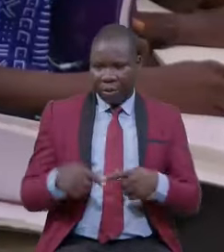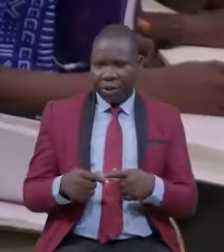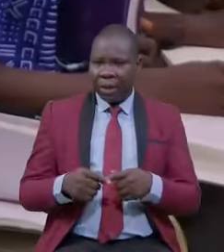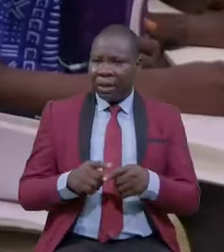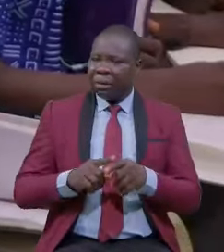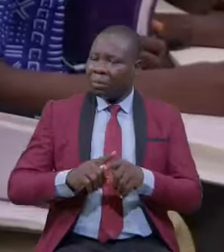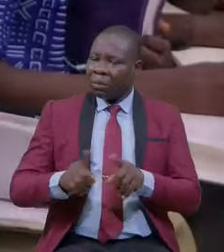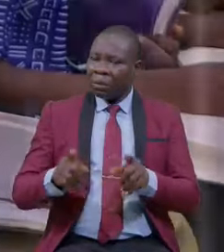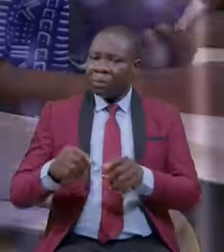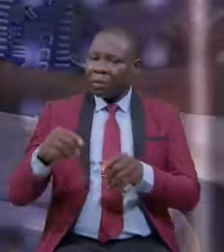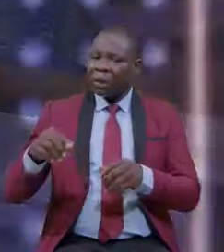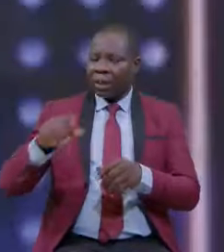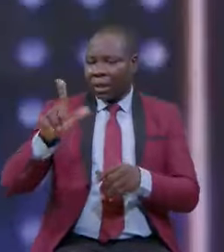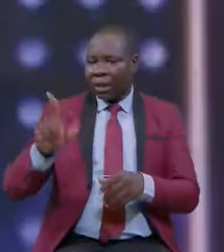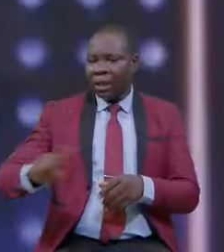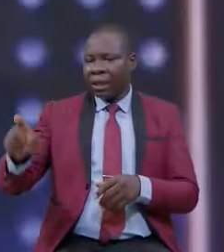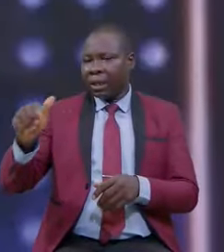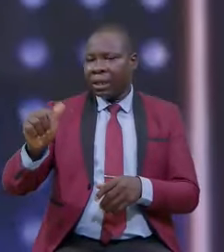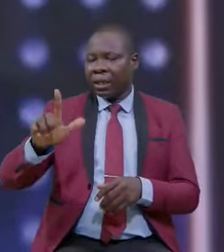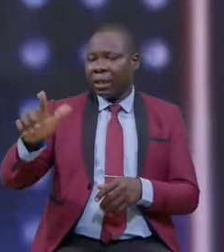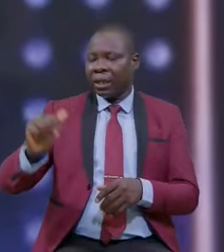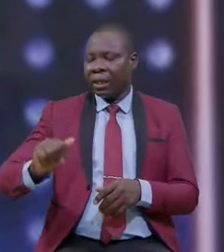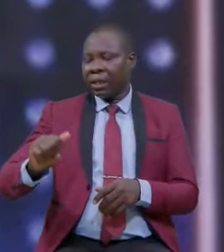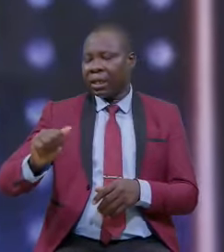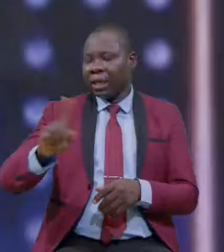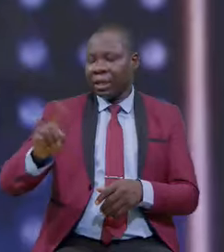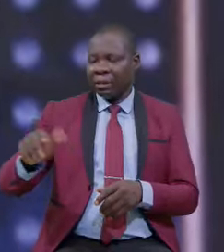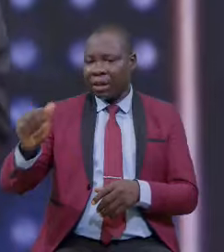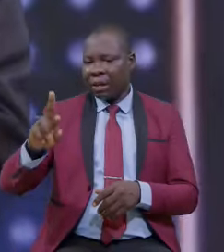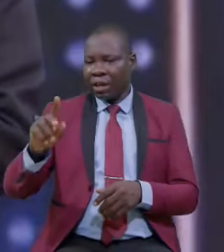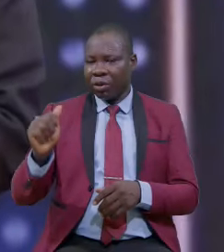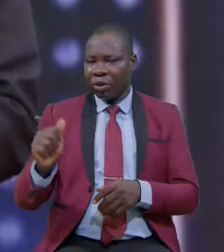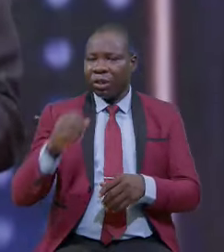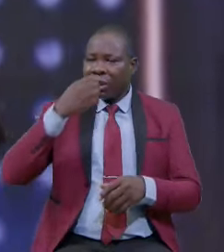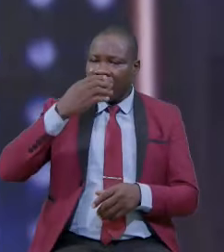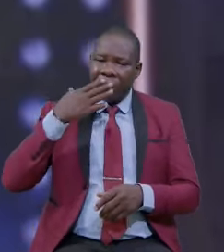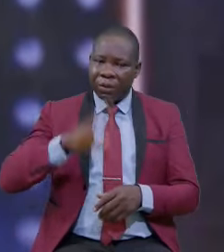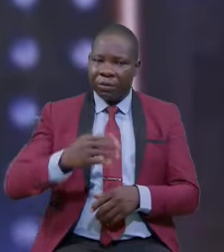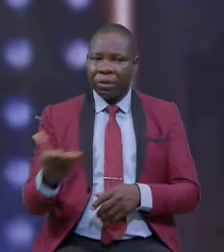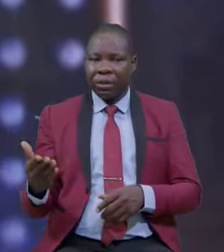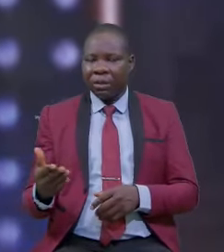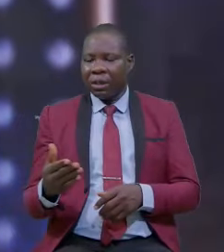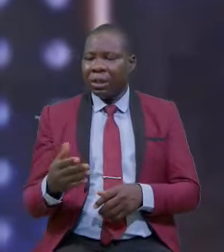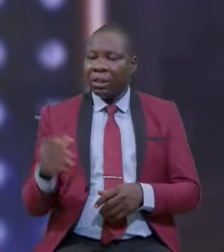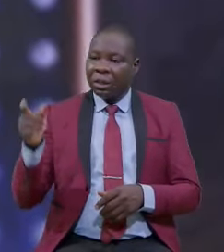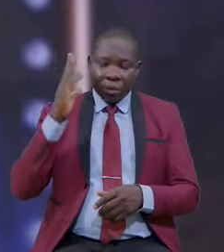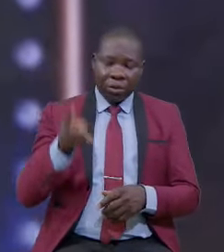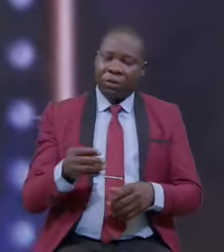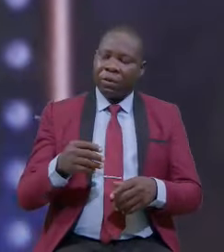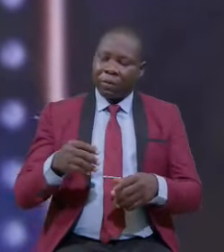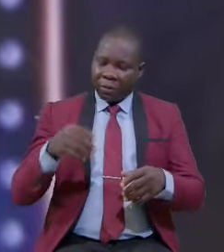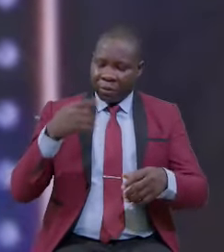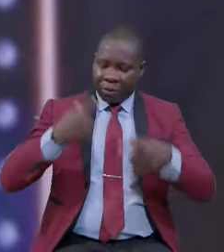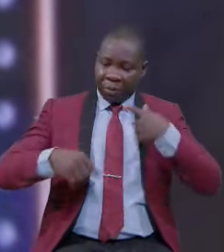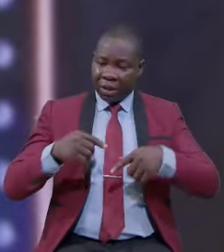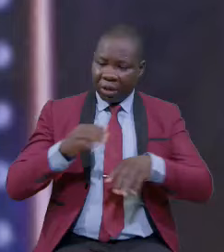thou art tormented. In verse 26, it says, and besides all this, this